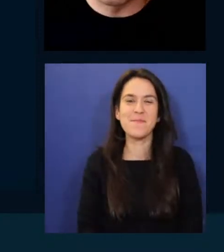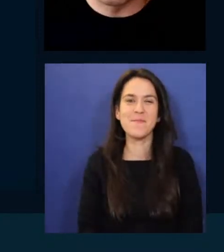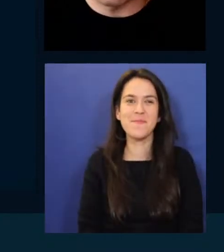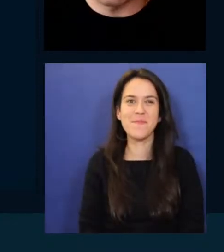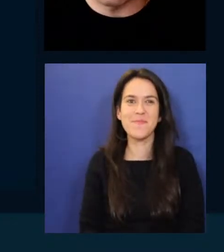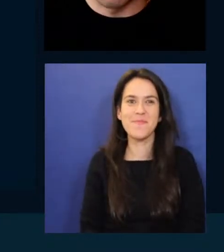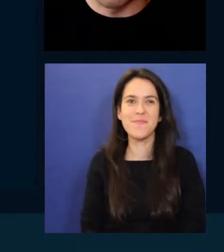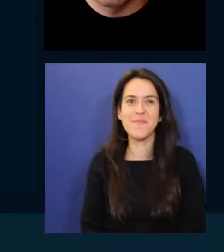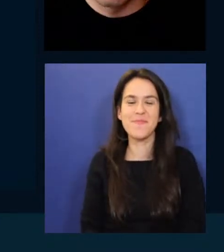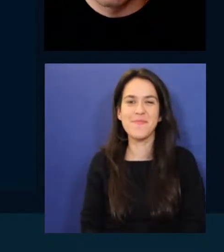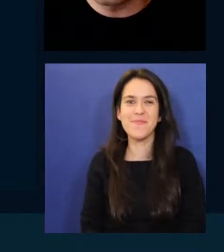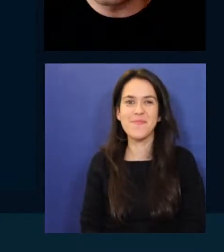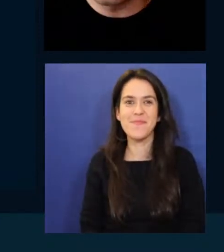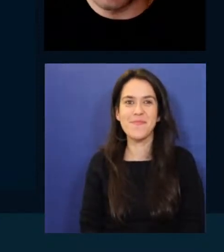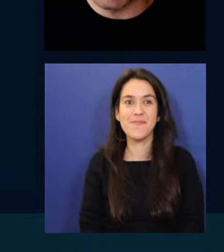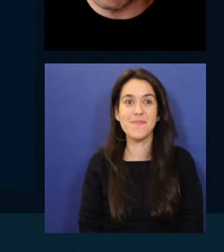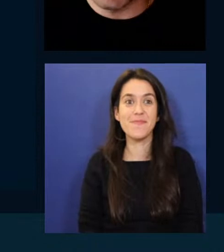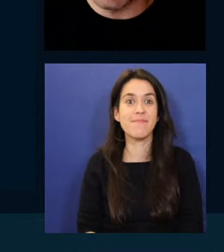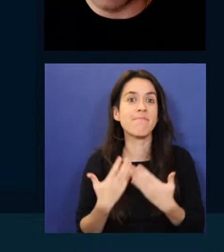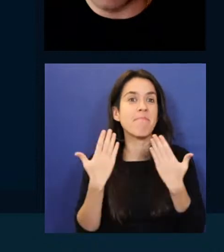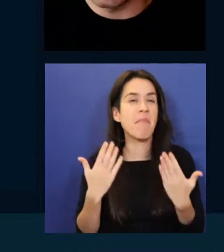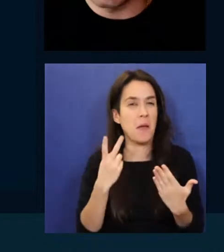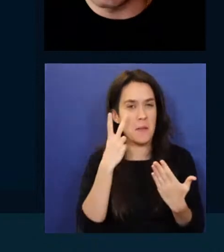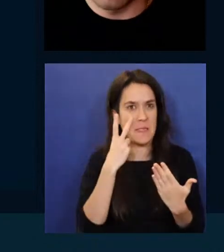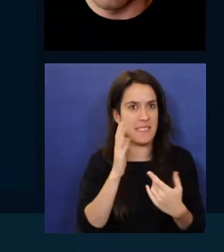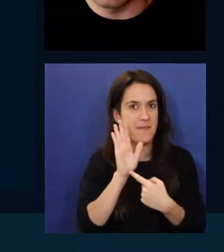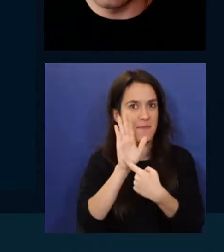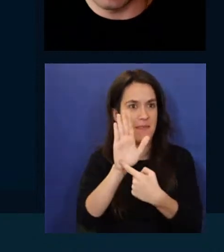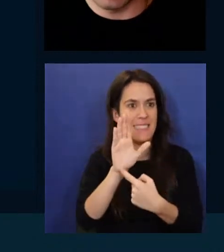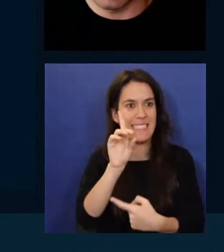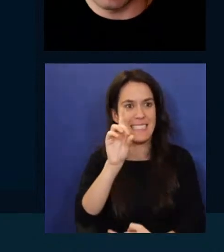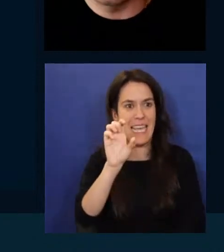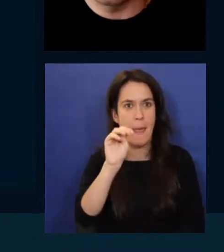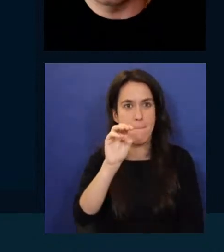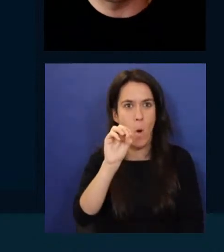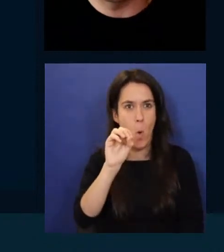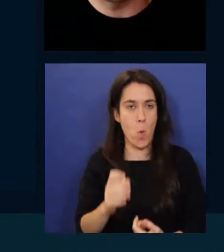demo to actually show how Synapse and everything comes together.